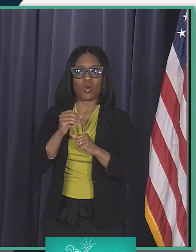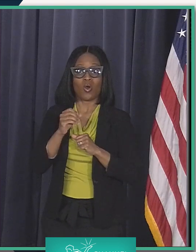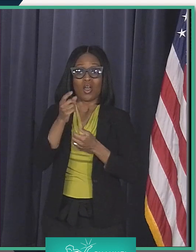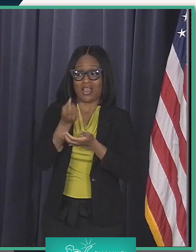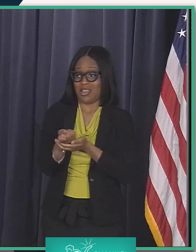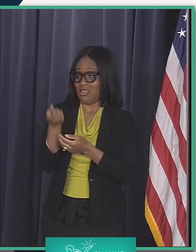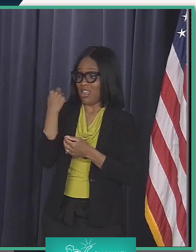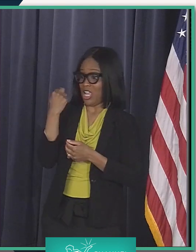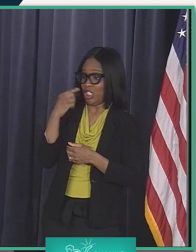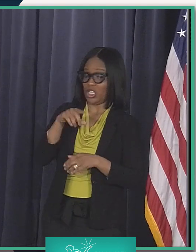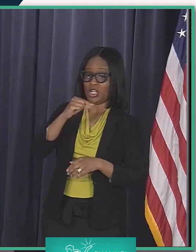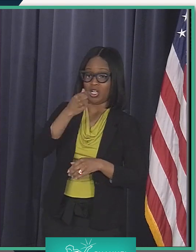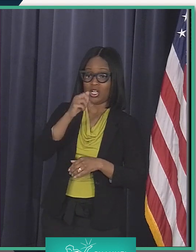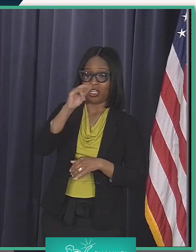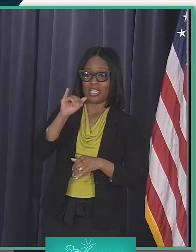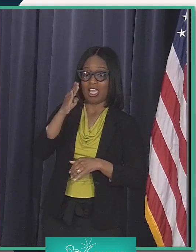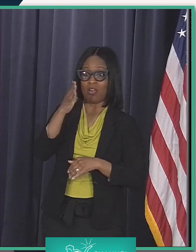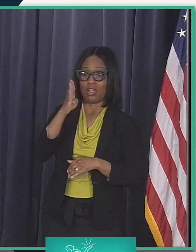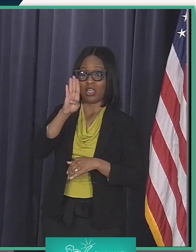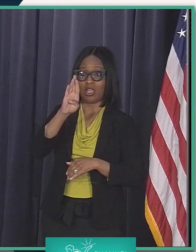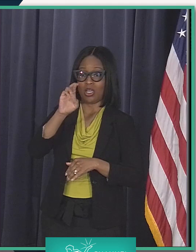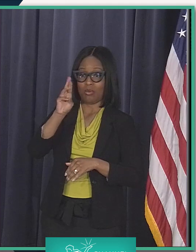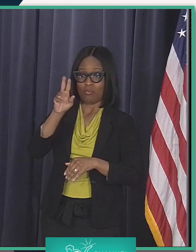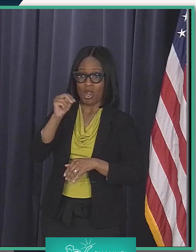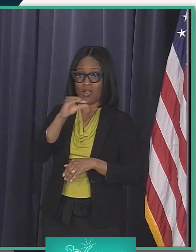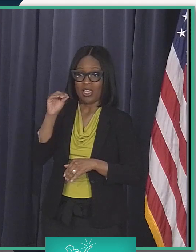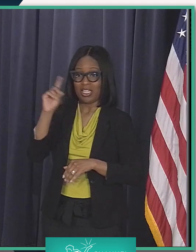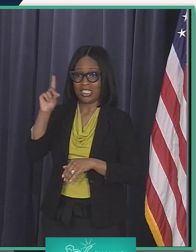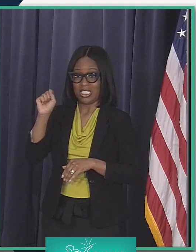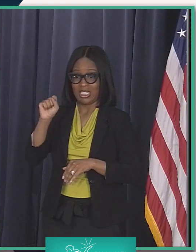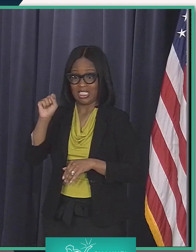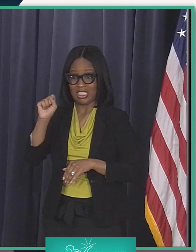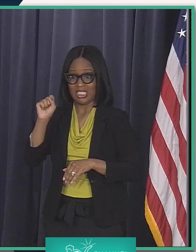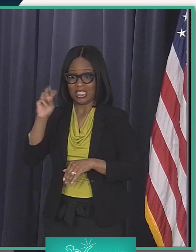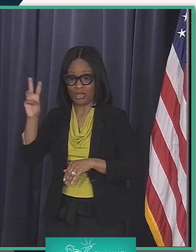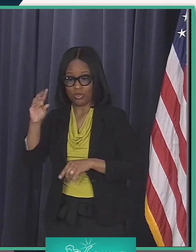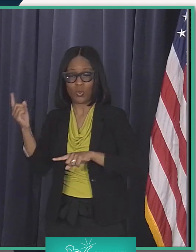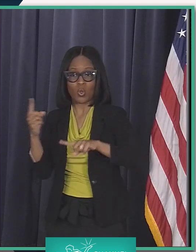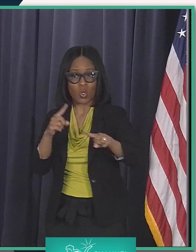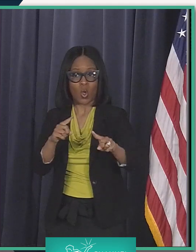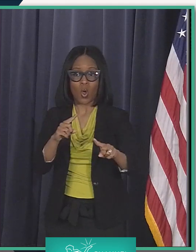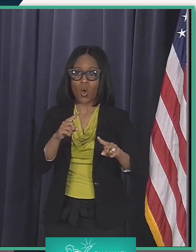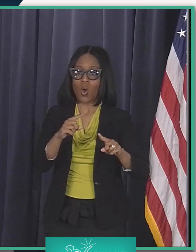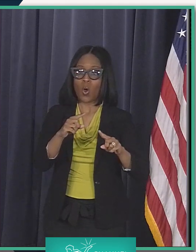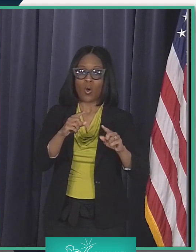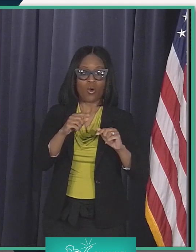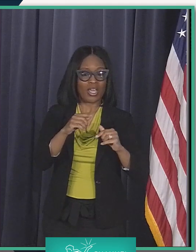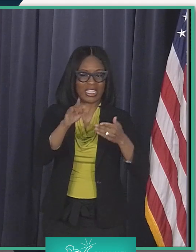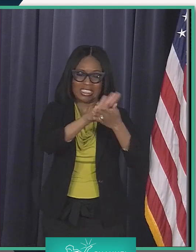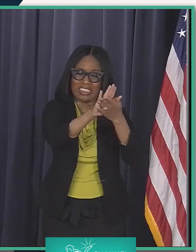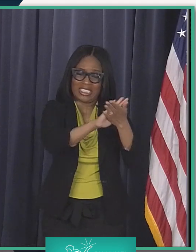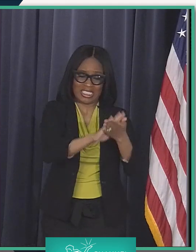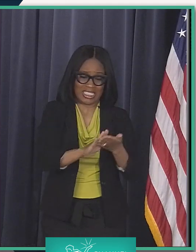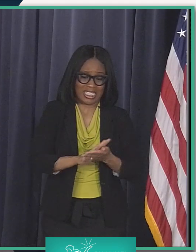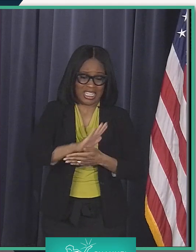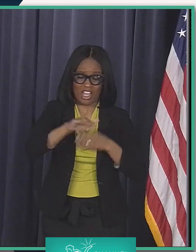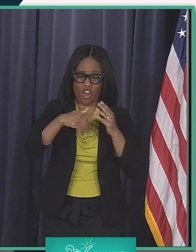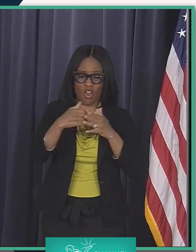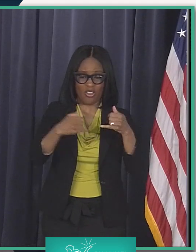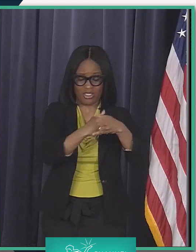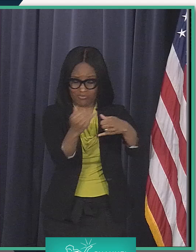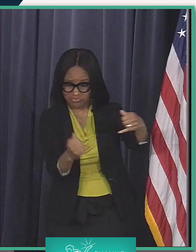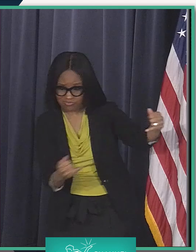Gary Brown and DWSD went out and unclogged every one of those storm drains with the Vector trucks. They cleared up everything that could be cleared